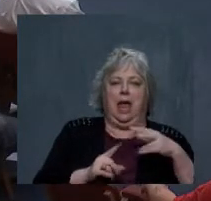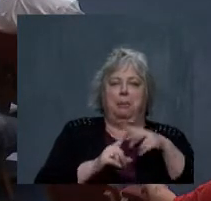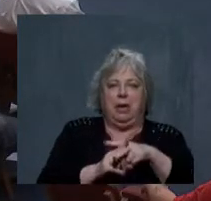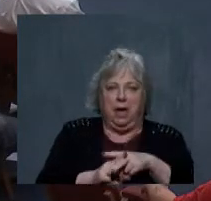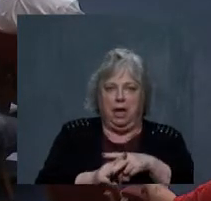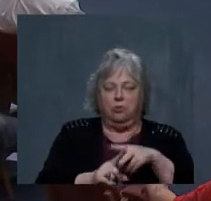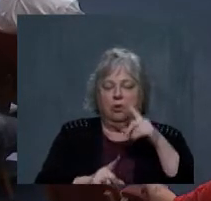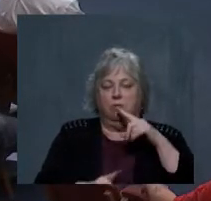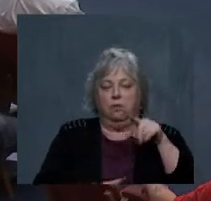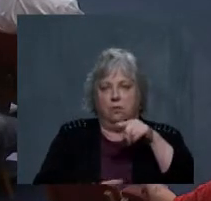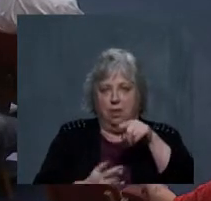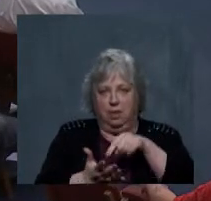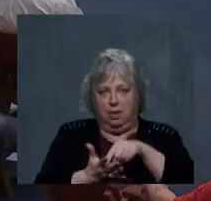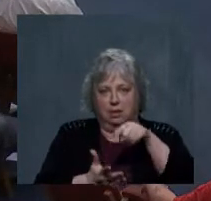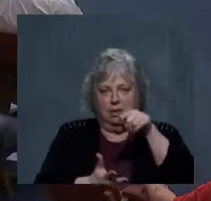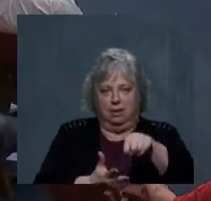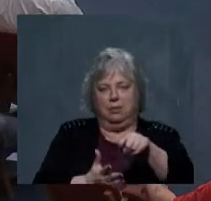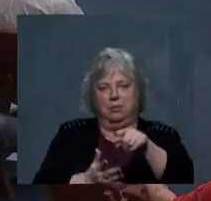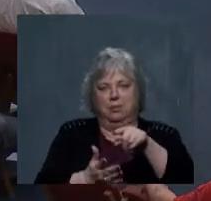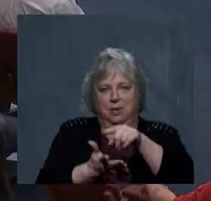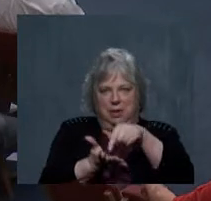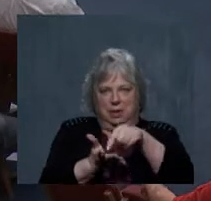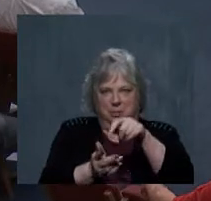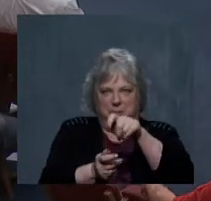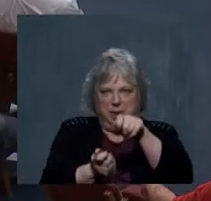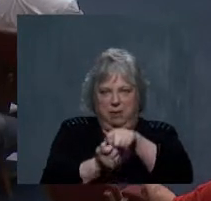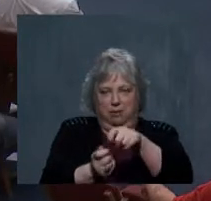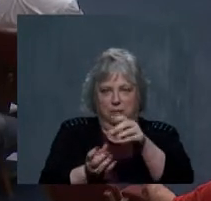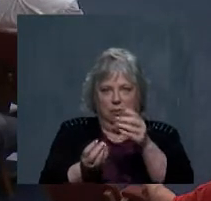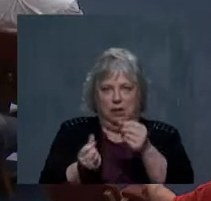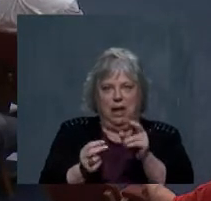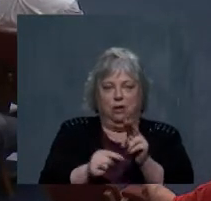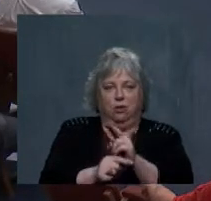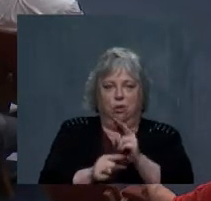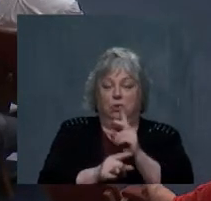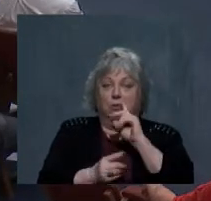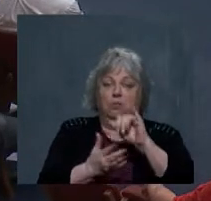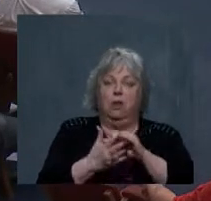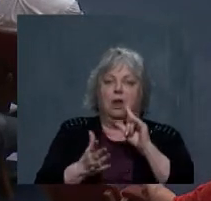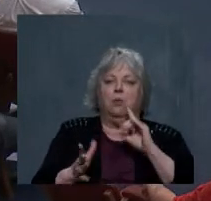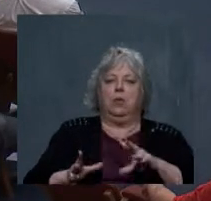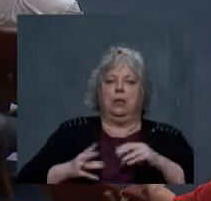this particular land use? And with that, I'll accept a motion.